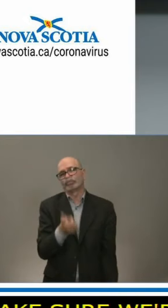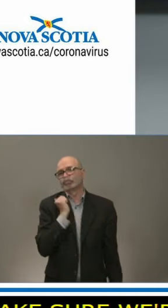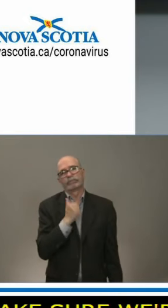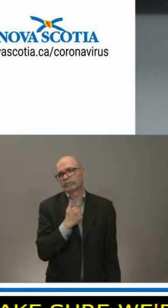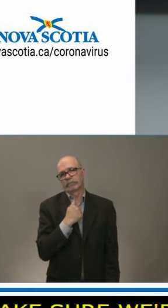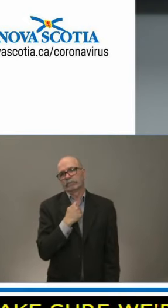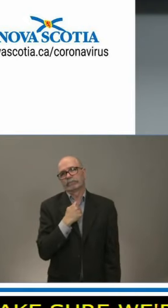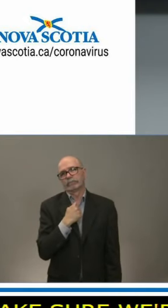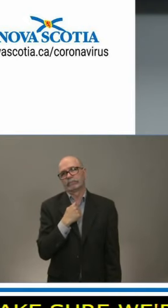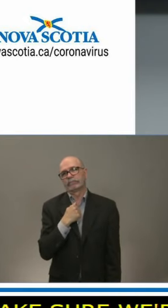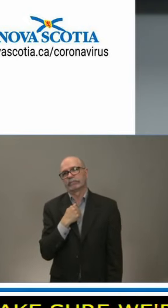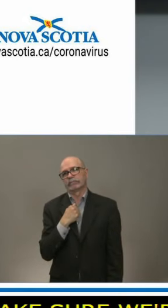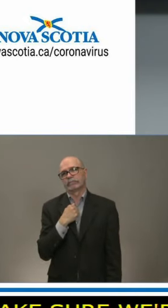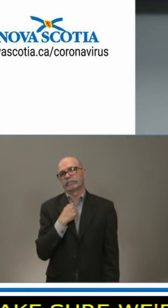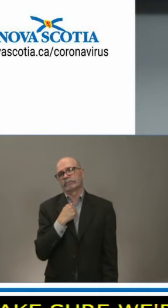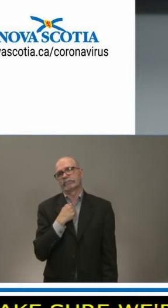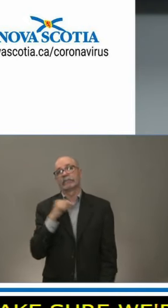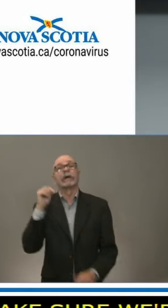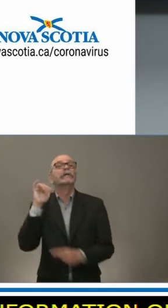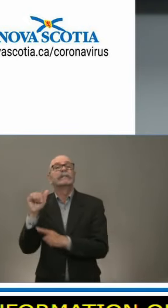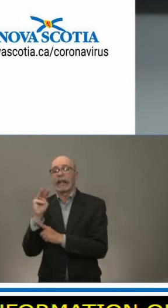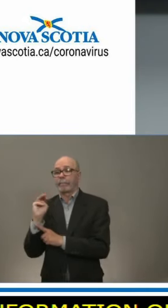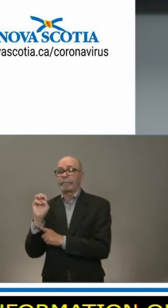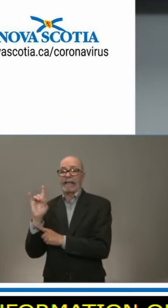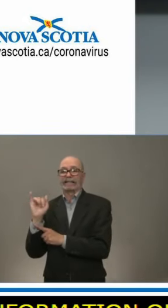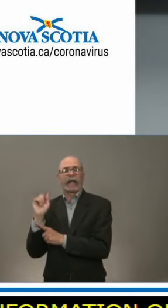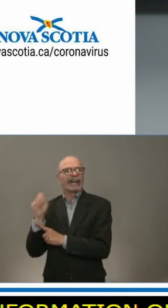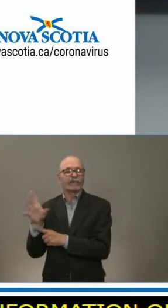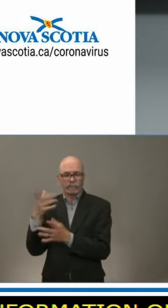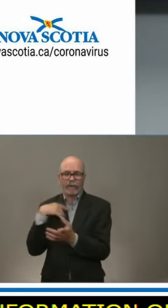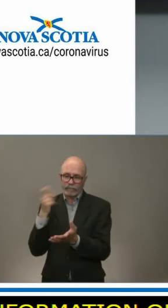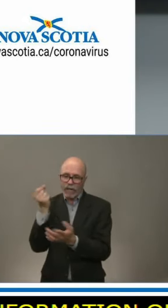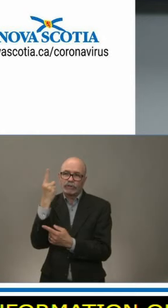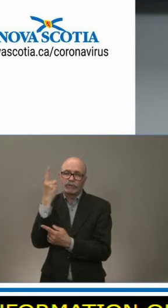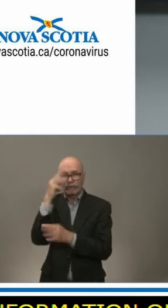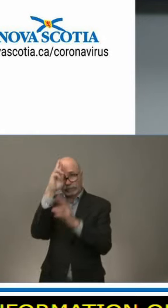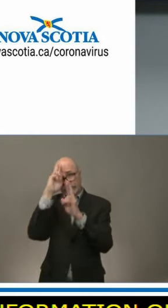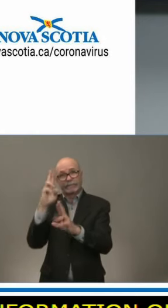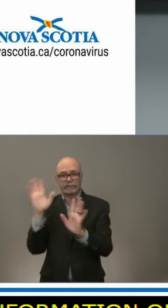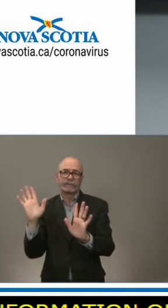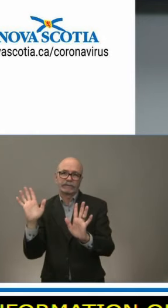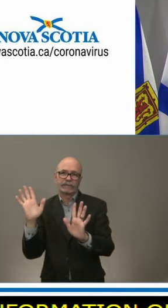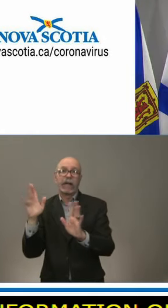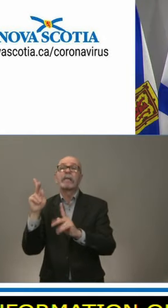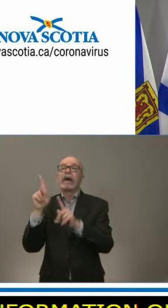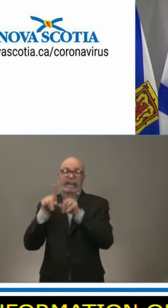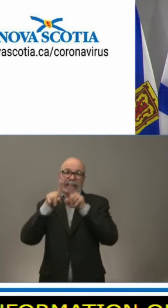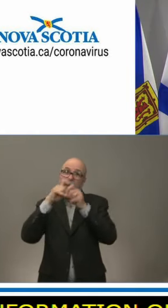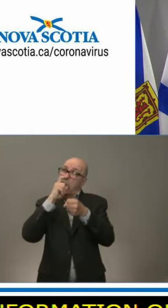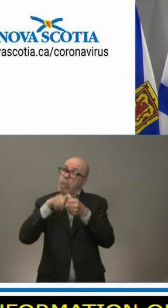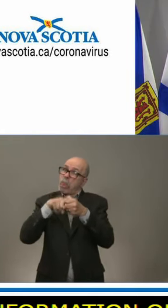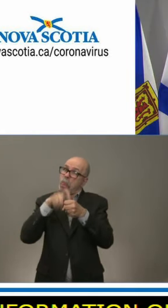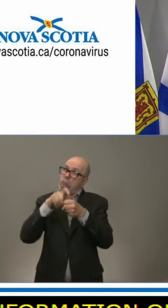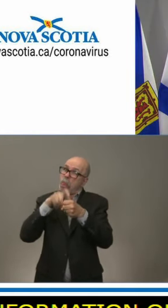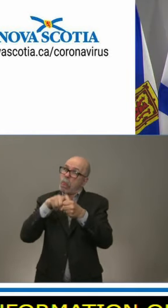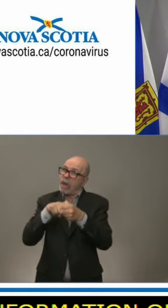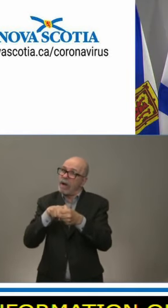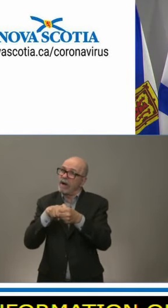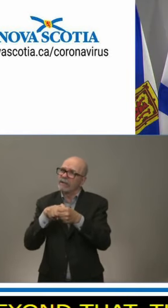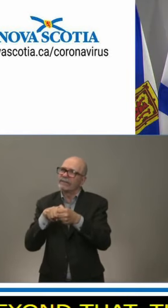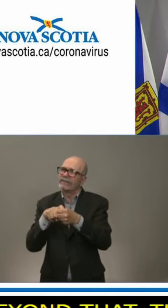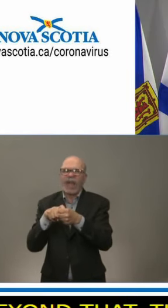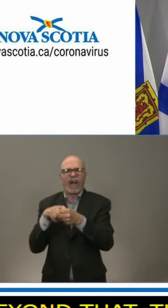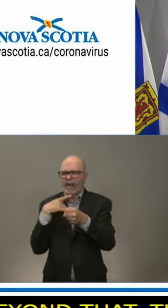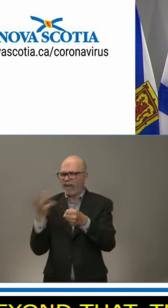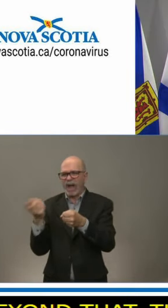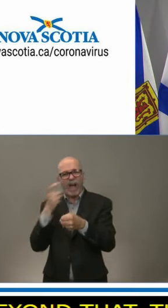they go beyond that, they're potentially doing that to a family. I'll remind those reporters on the line to please put your phones